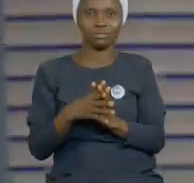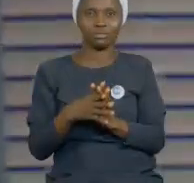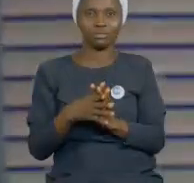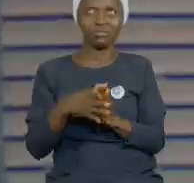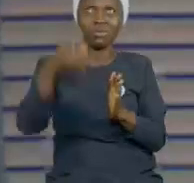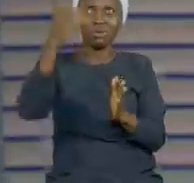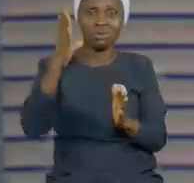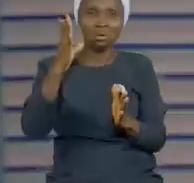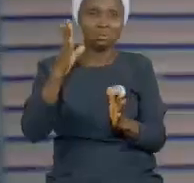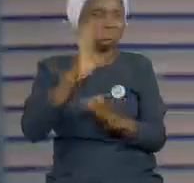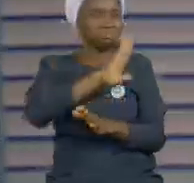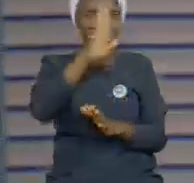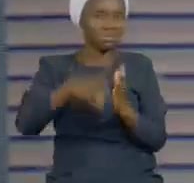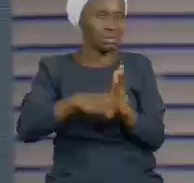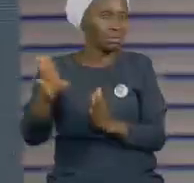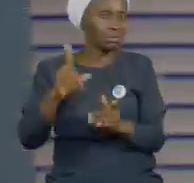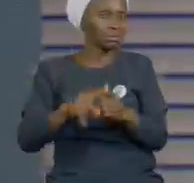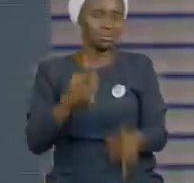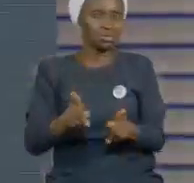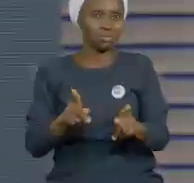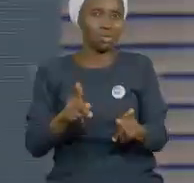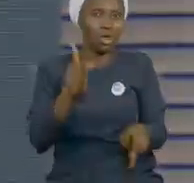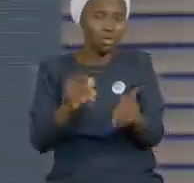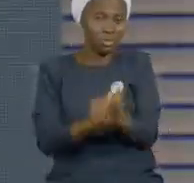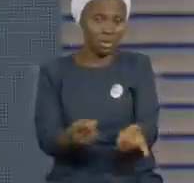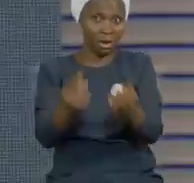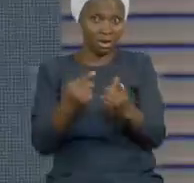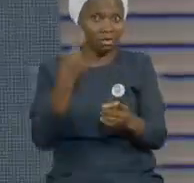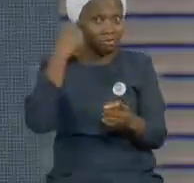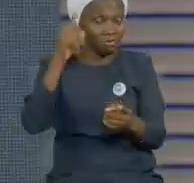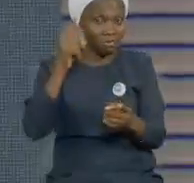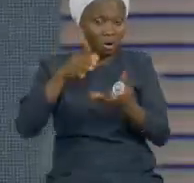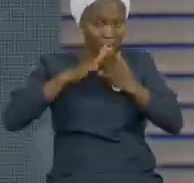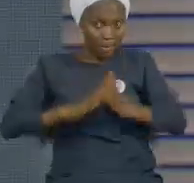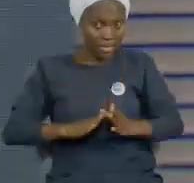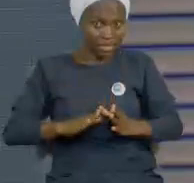the people that come for peace in salvation.